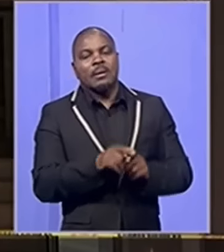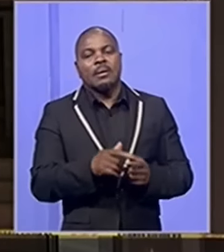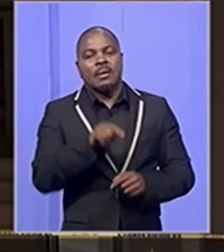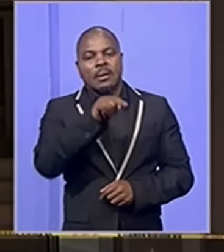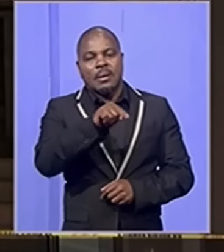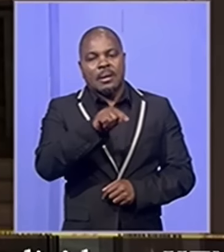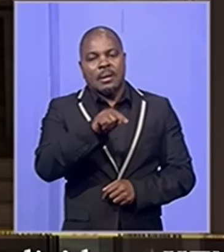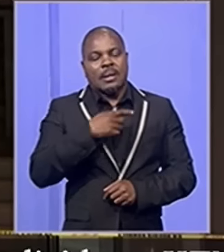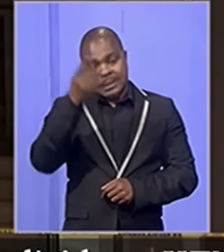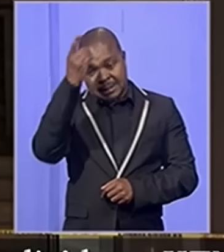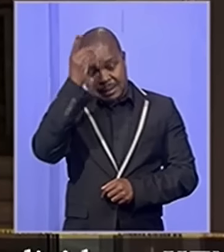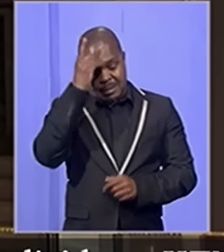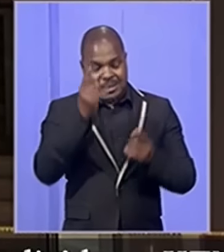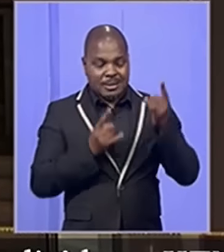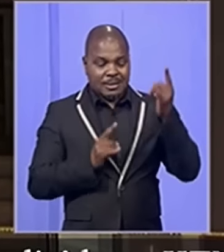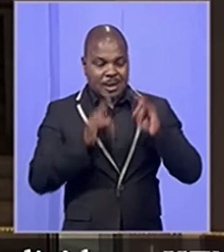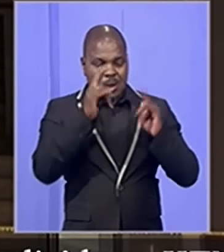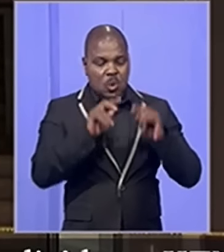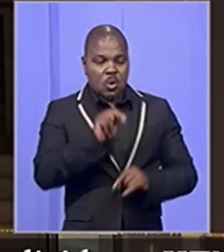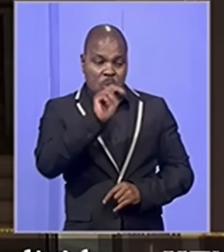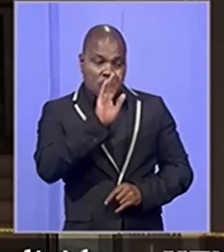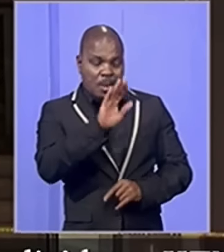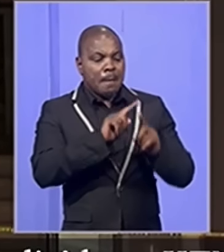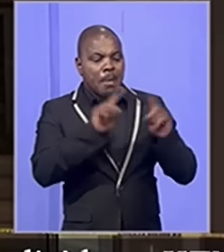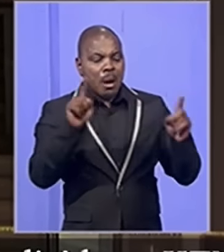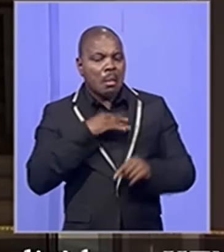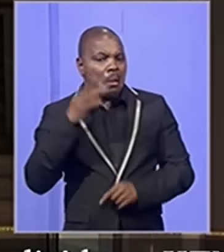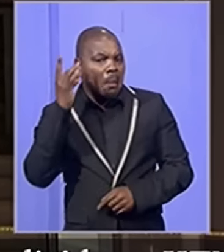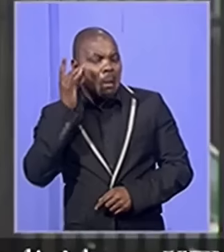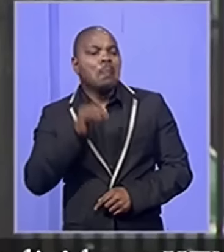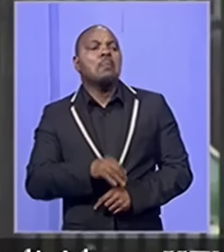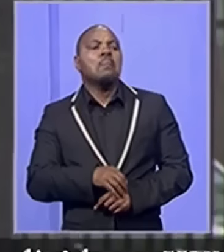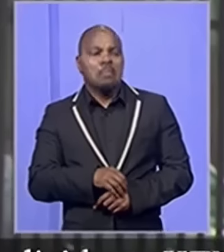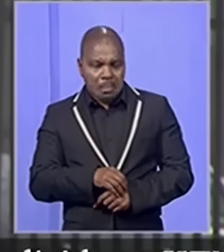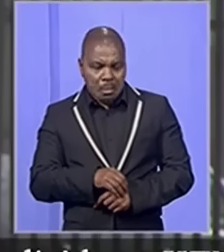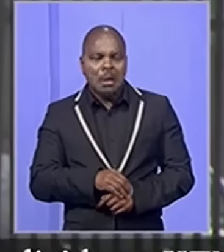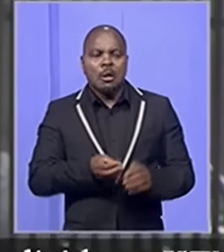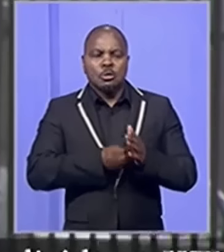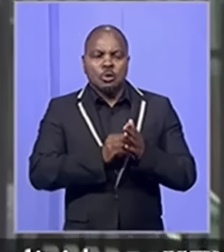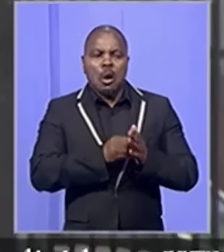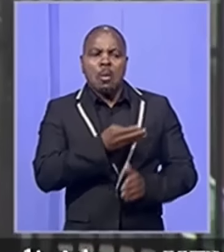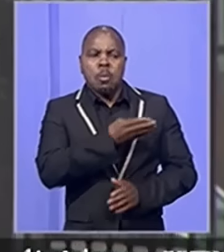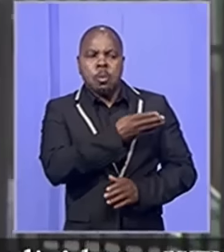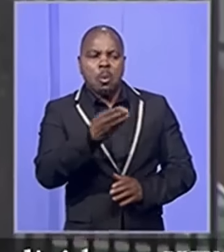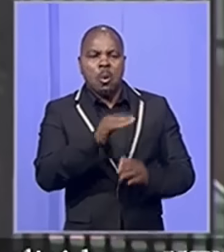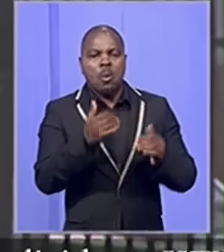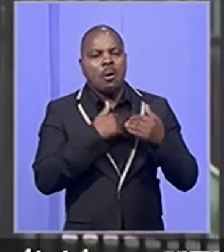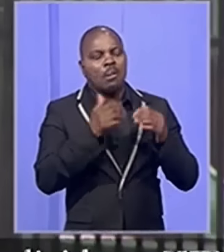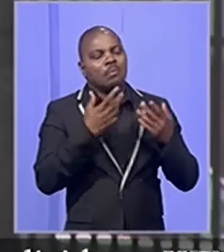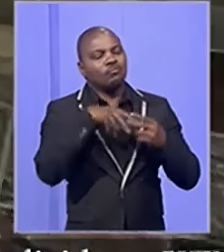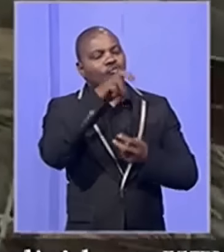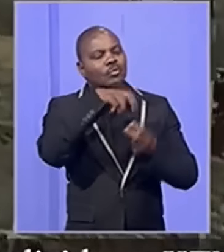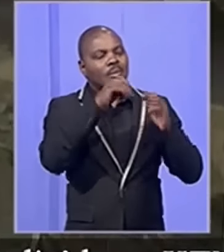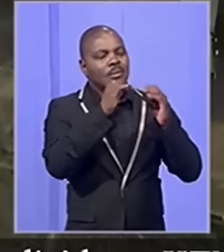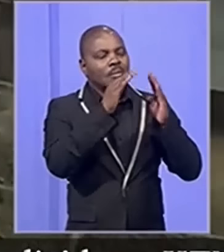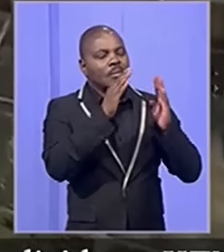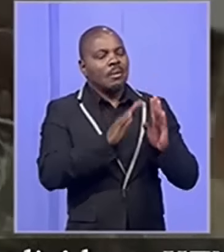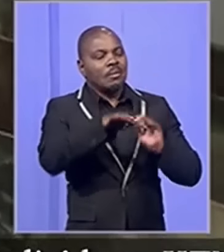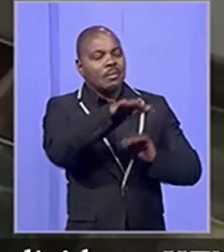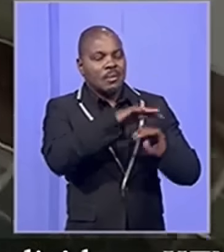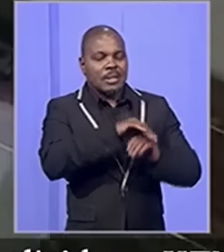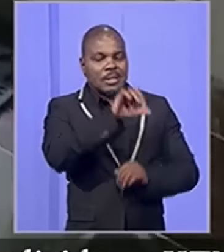toropokgolo ya eThekwini. Fela ba ne ba amogela tshedimosetso ya gore babelaelwa ba kwa legaeng la baitsi kwa South Beach Avenue